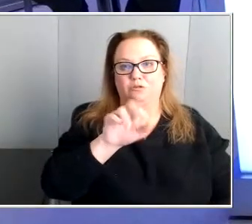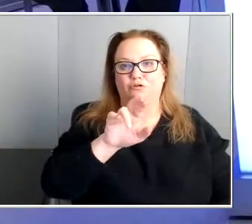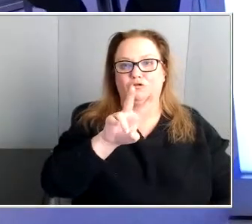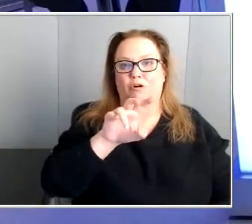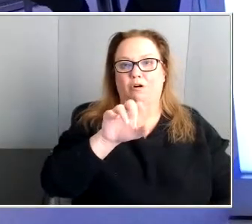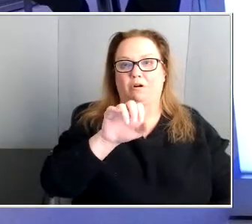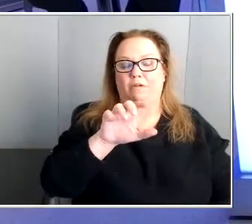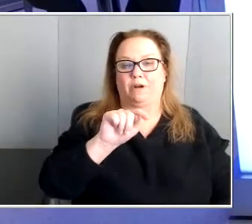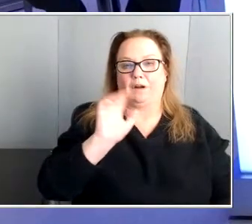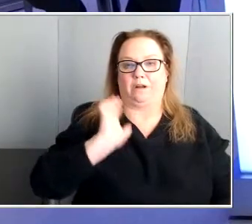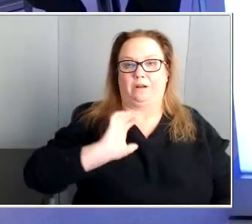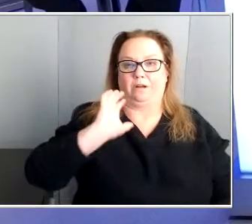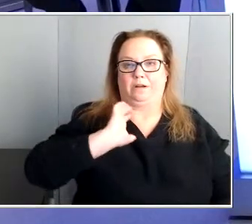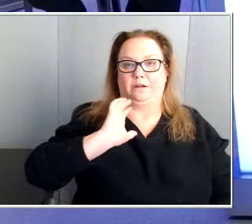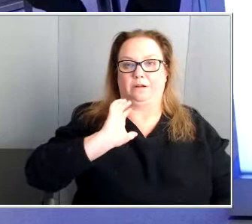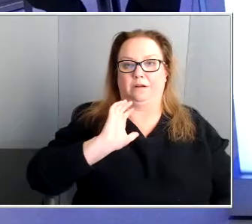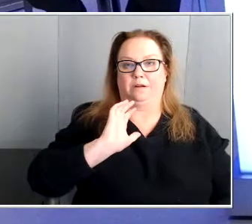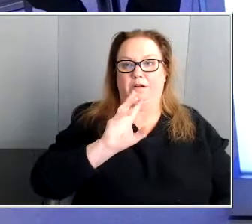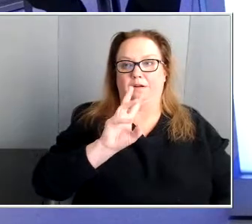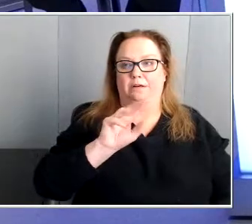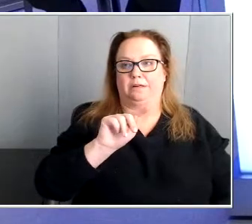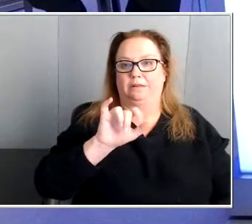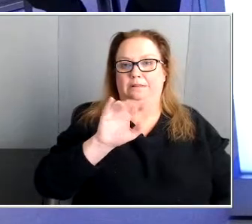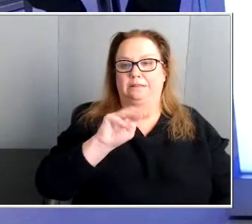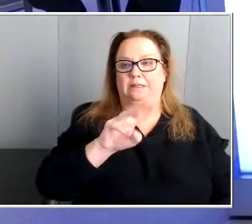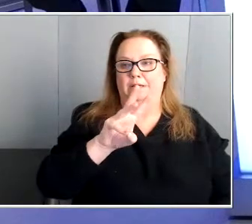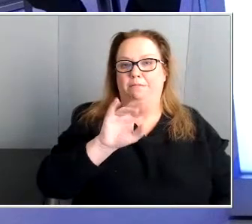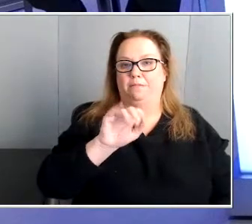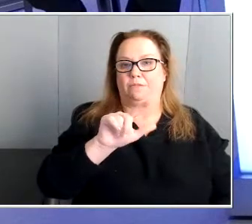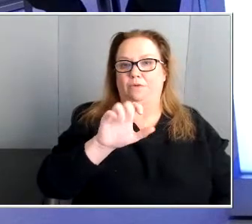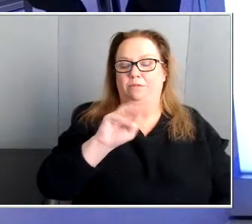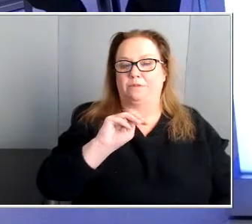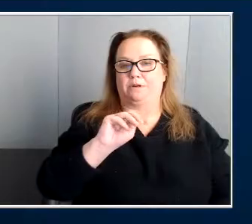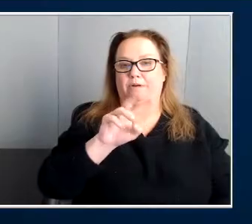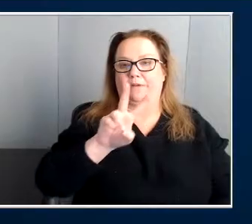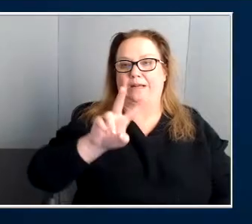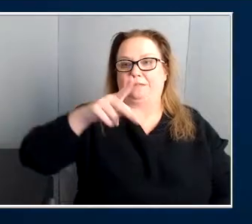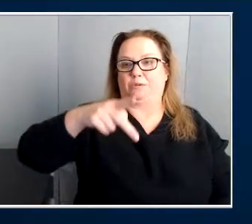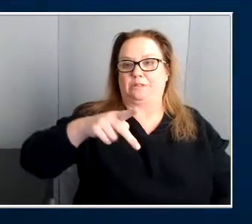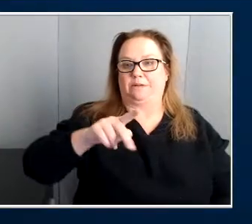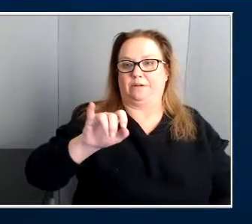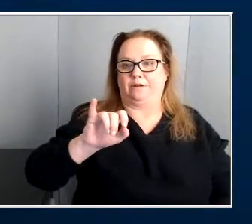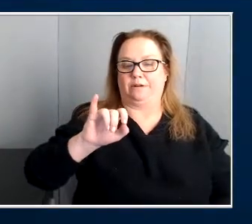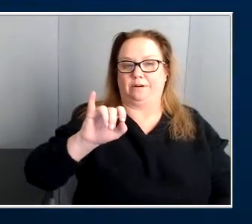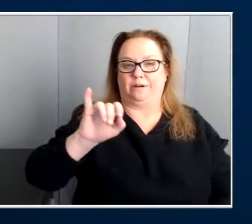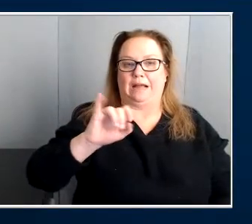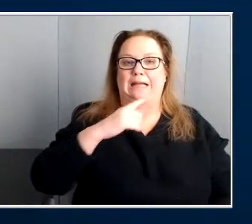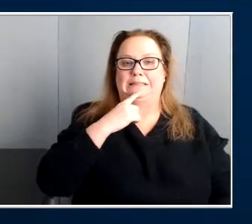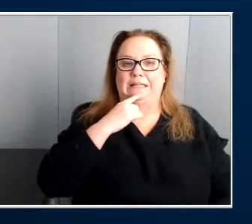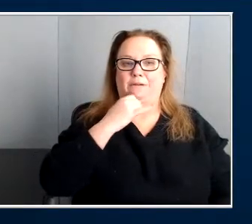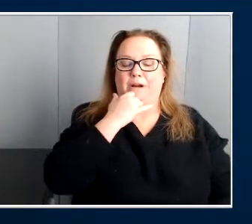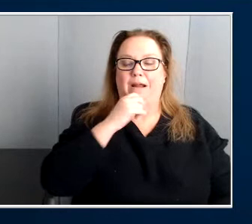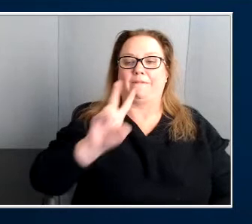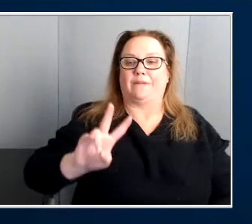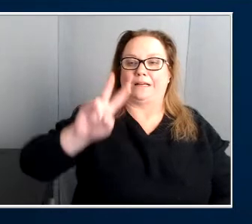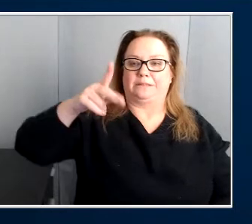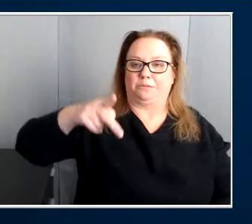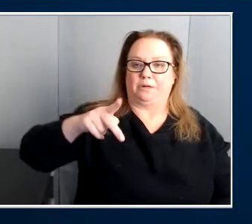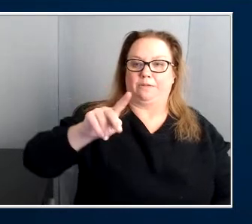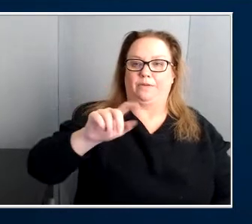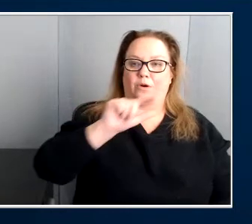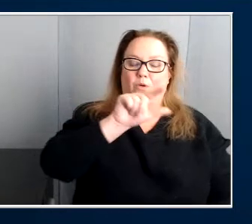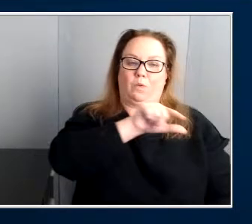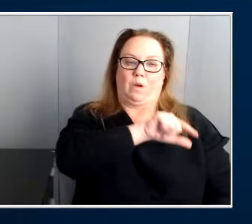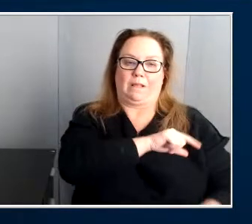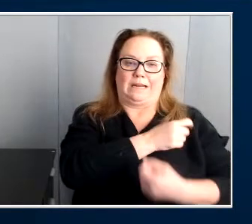Oh, stop it, Williamson. Tim Williamson is our medical director, our vice president of infection. I've said it wrong. Vice president of quality and safety. He's